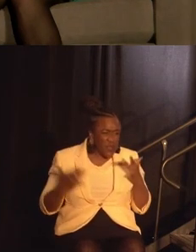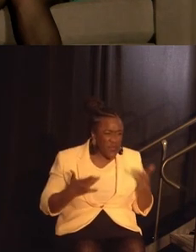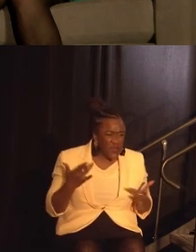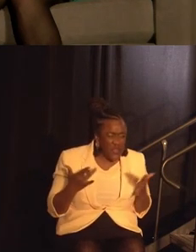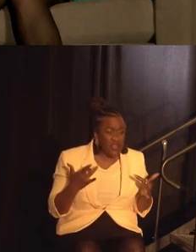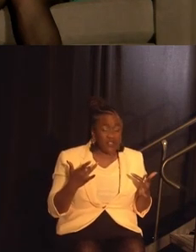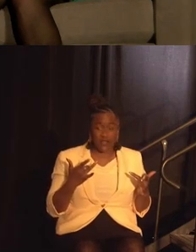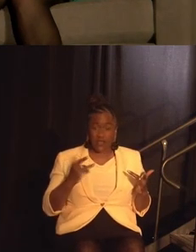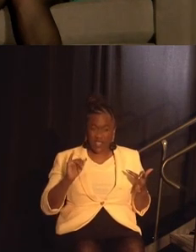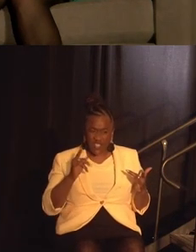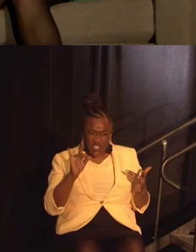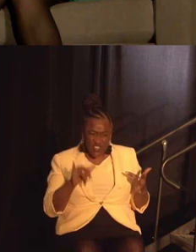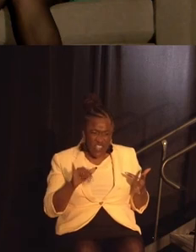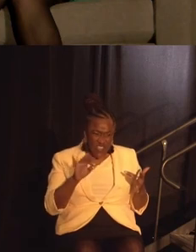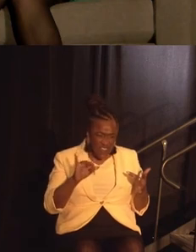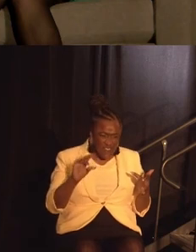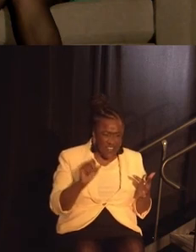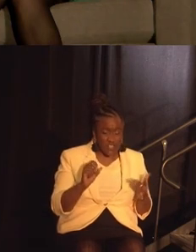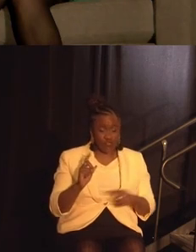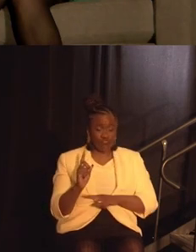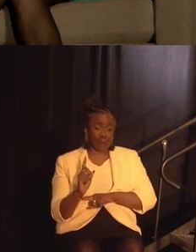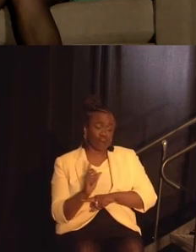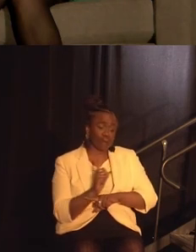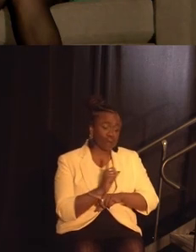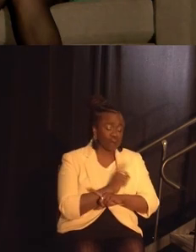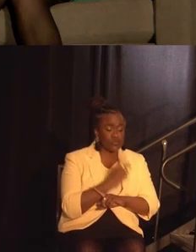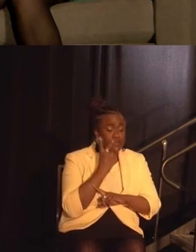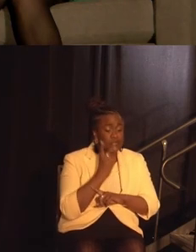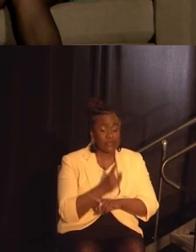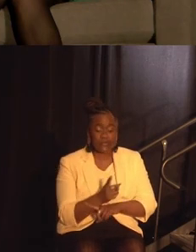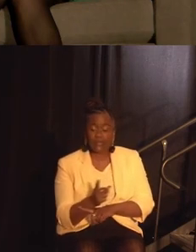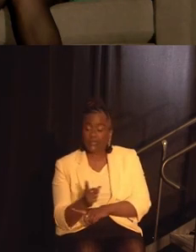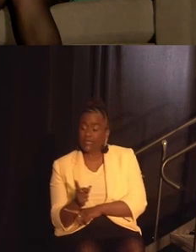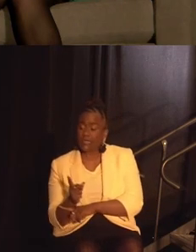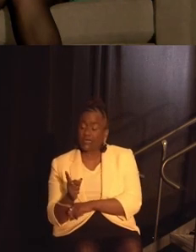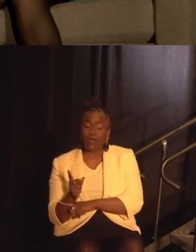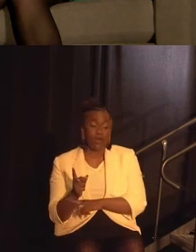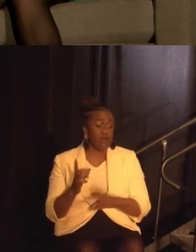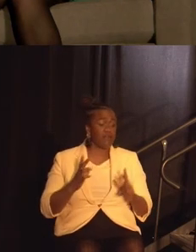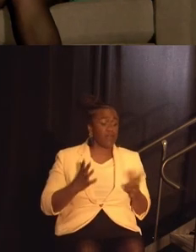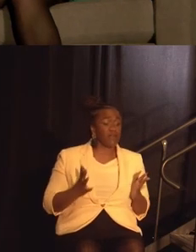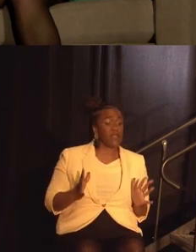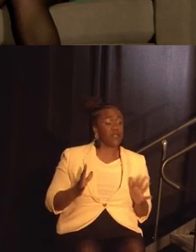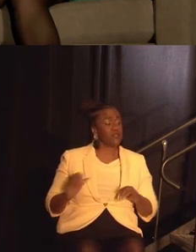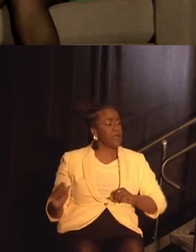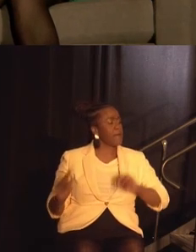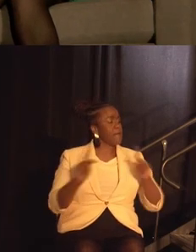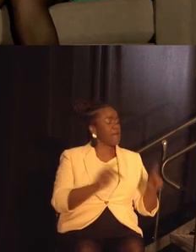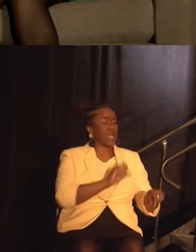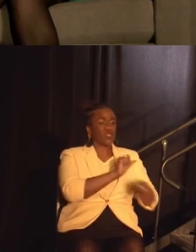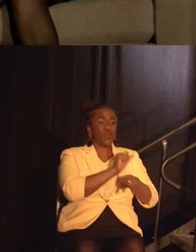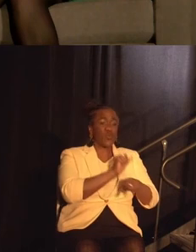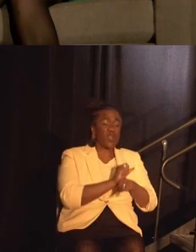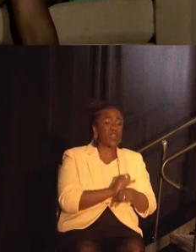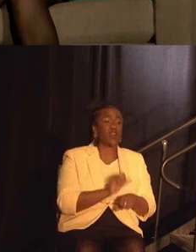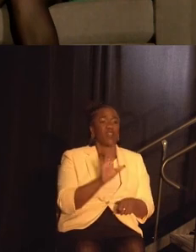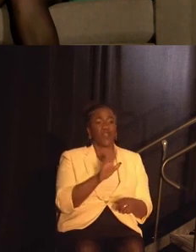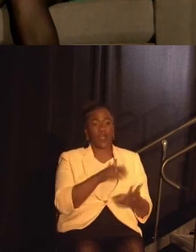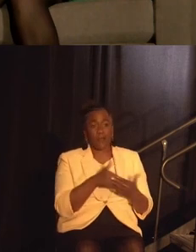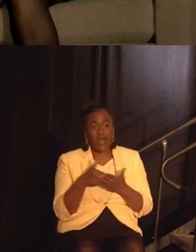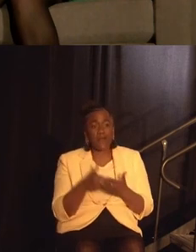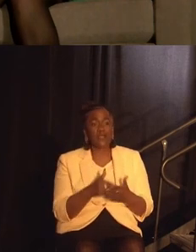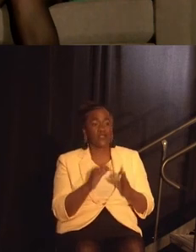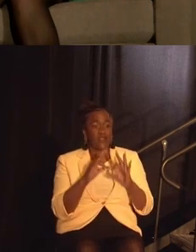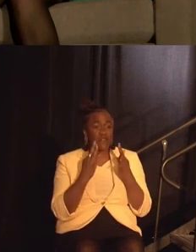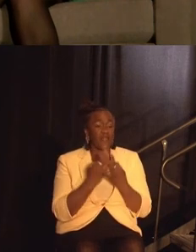umbrellas, jellyfish along the shore. And when they returned to their jobs and errands and thumb-sucking babies, they carried sand